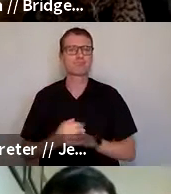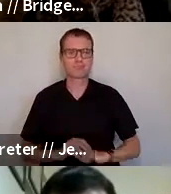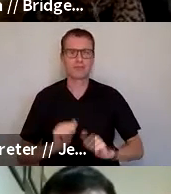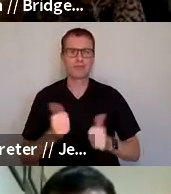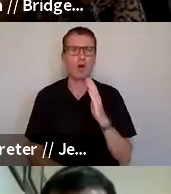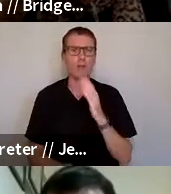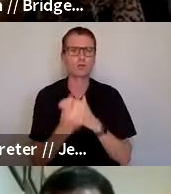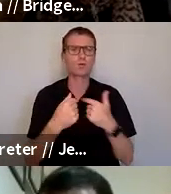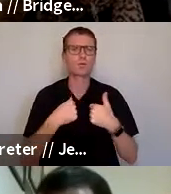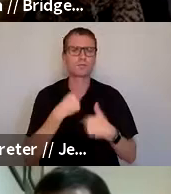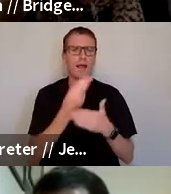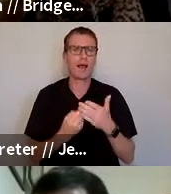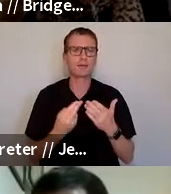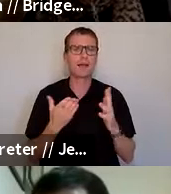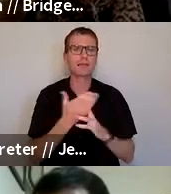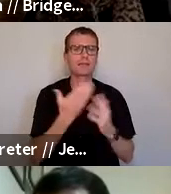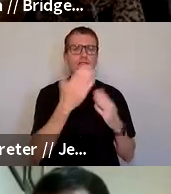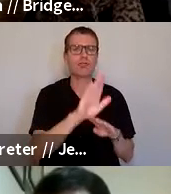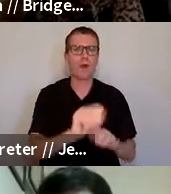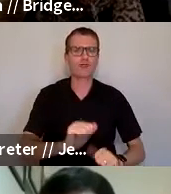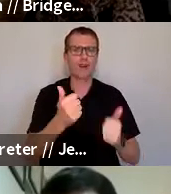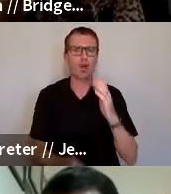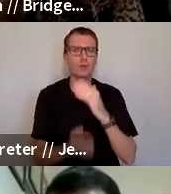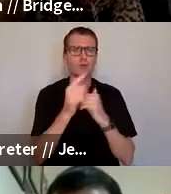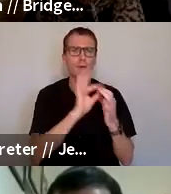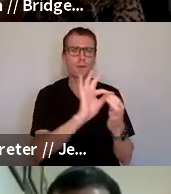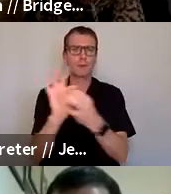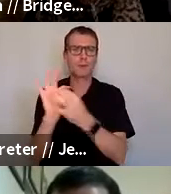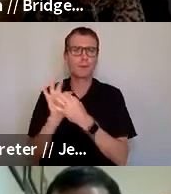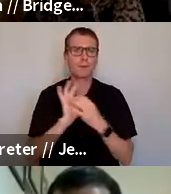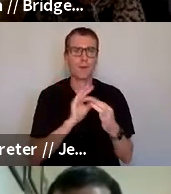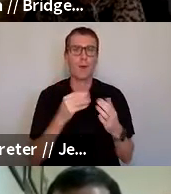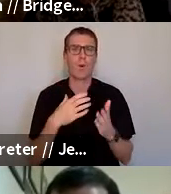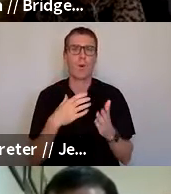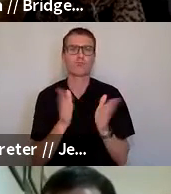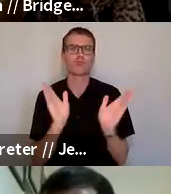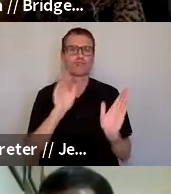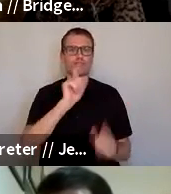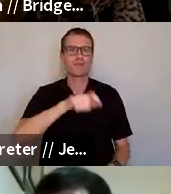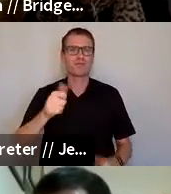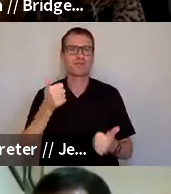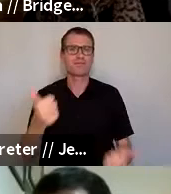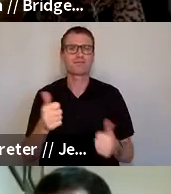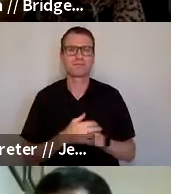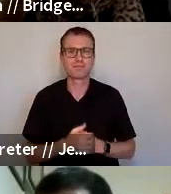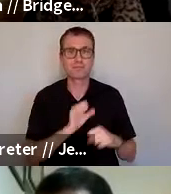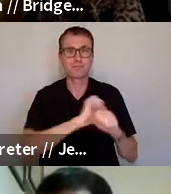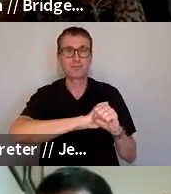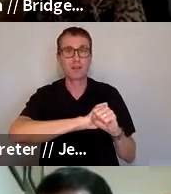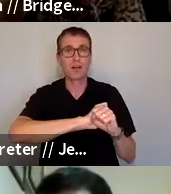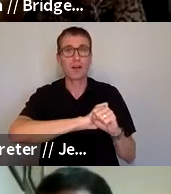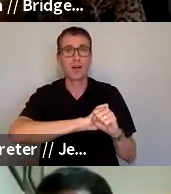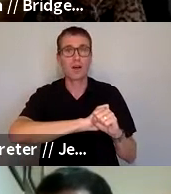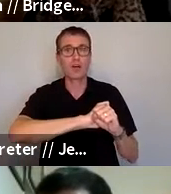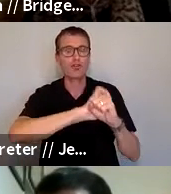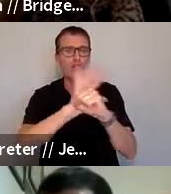this opportunity to connect with more people. And it's again another wonderful experience that COVID-19 is giving us in the silver